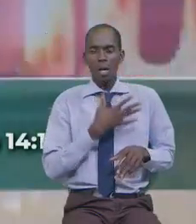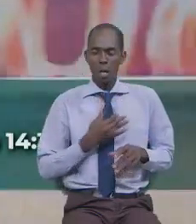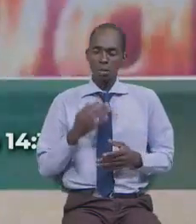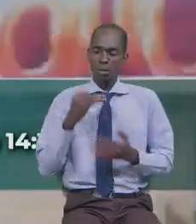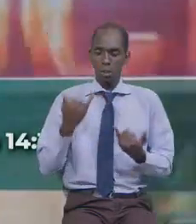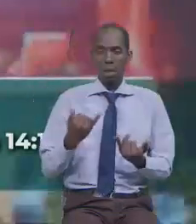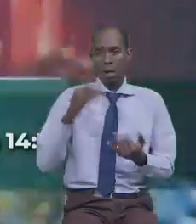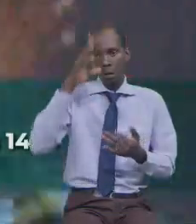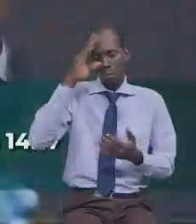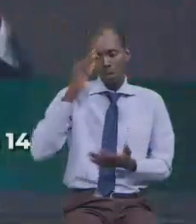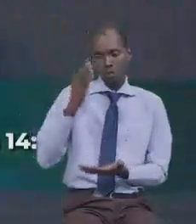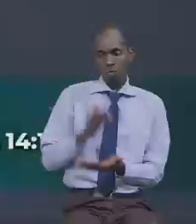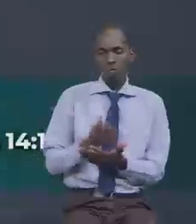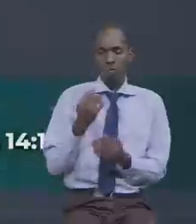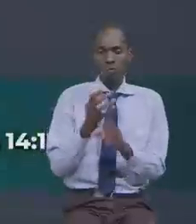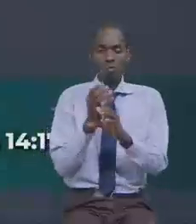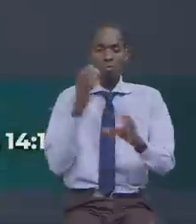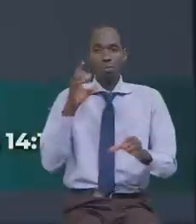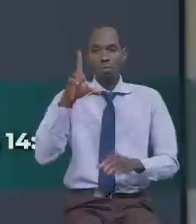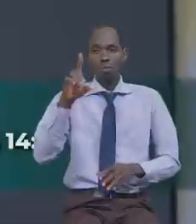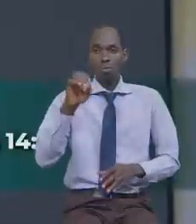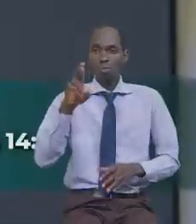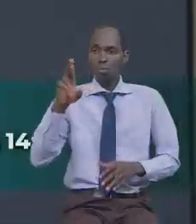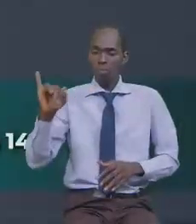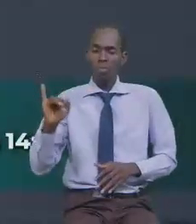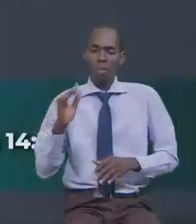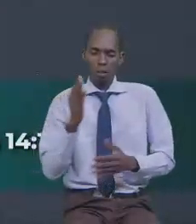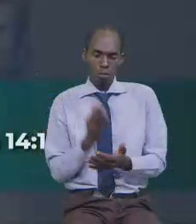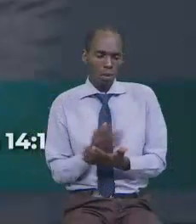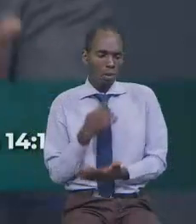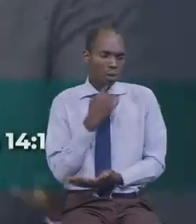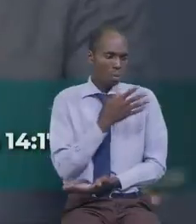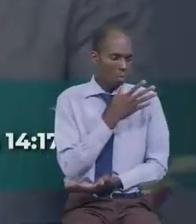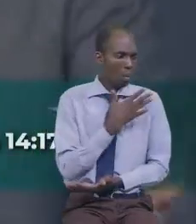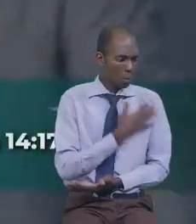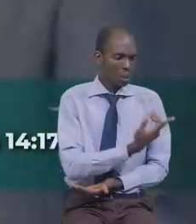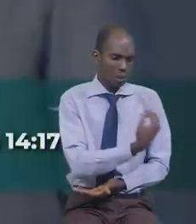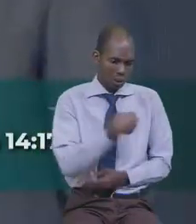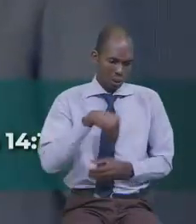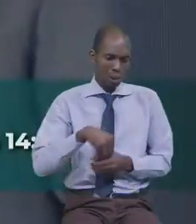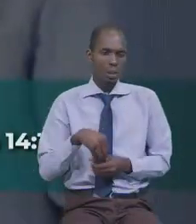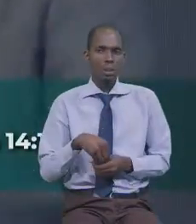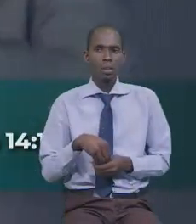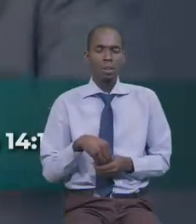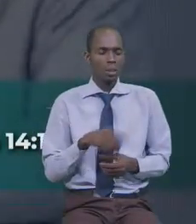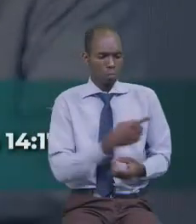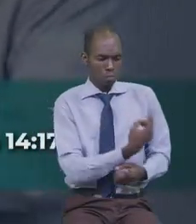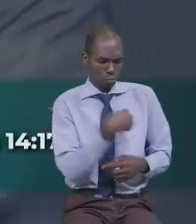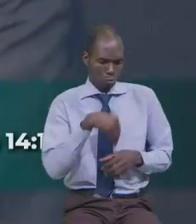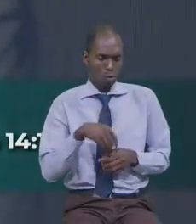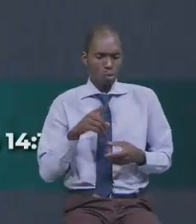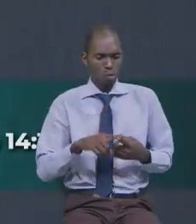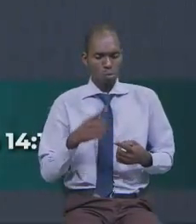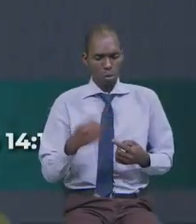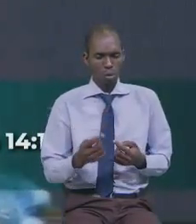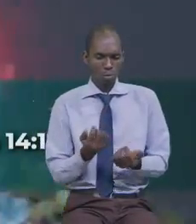the lorry and said, Mama, please come into the lorry. I know where you are going.